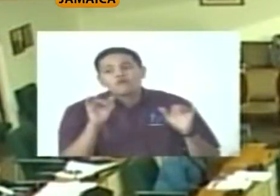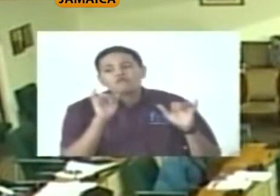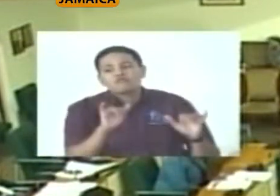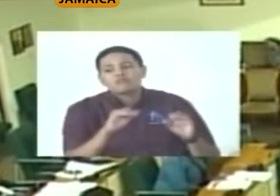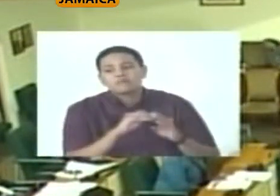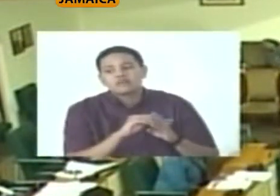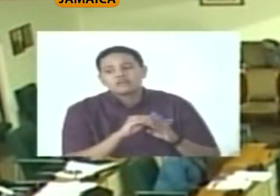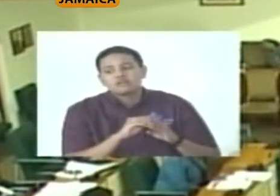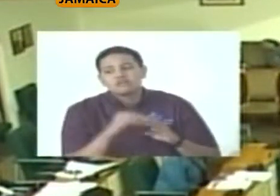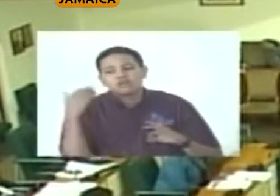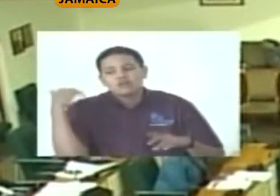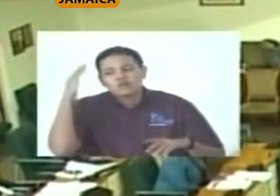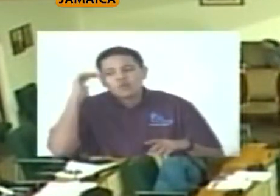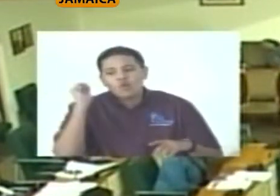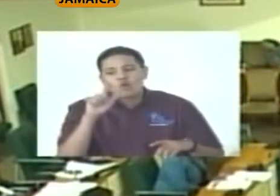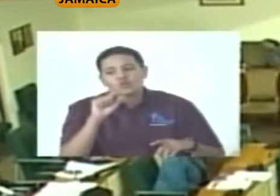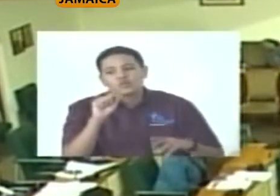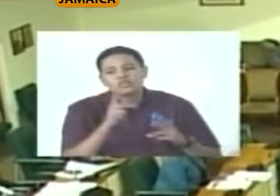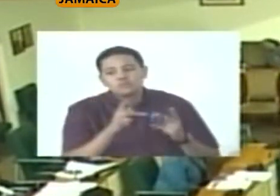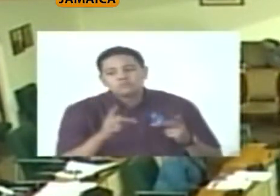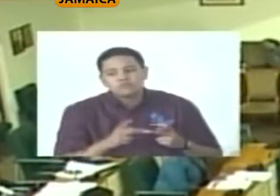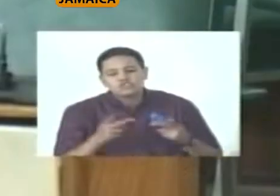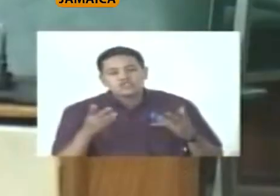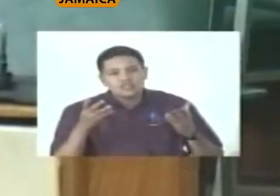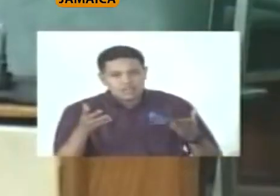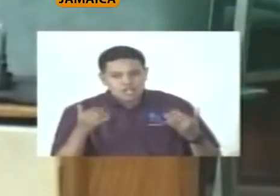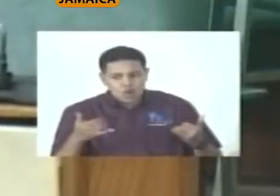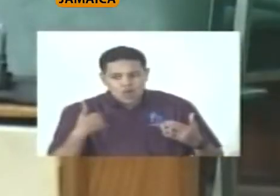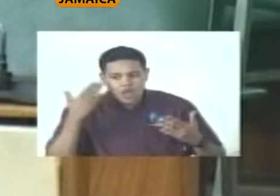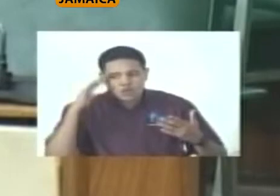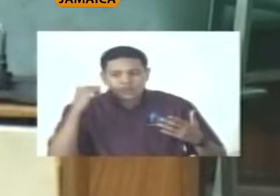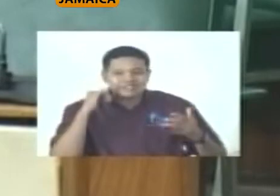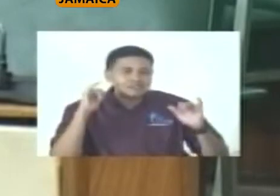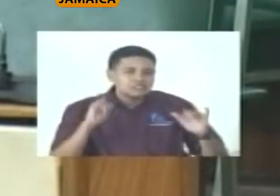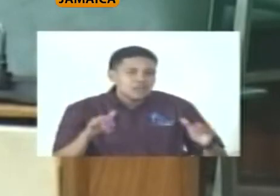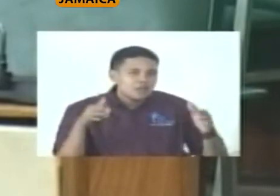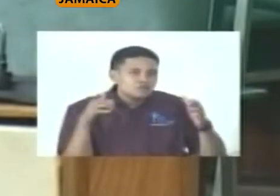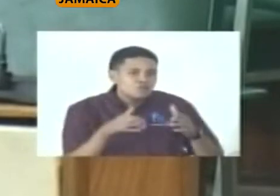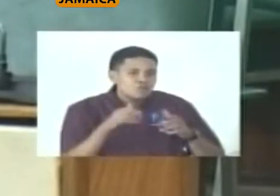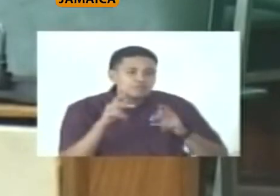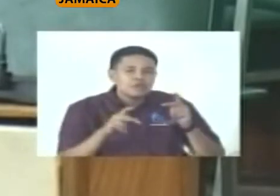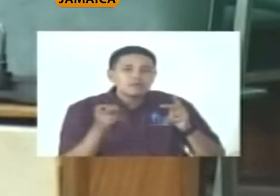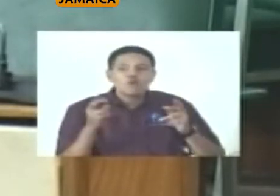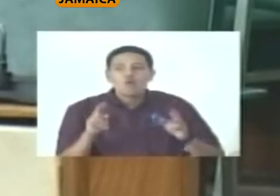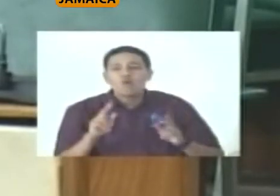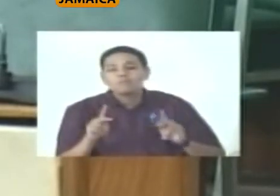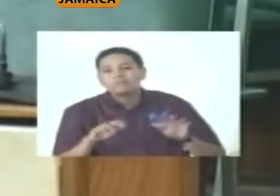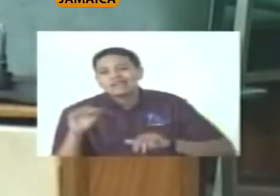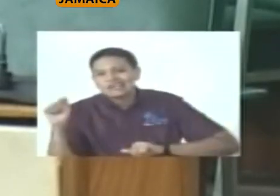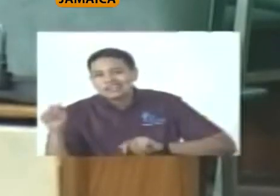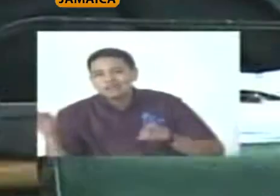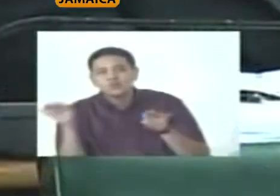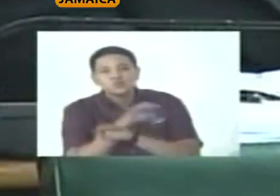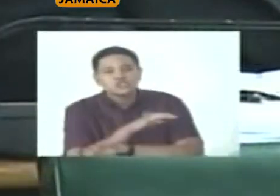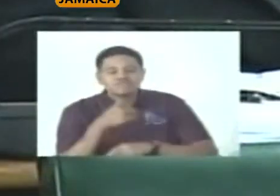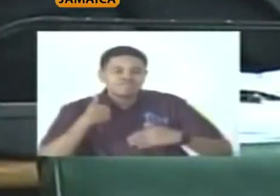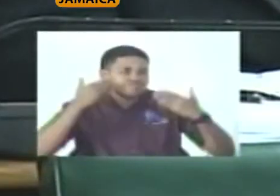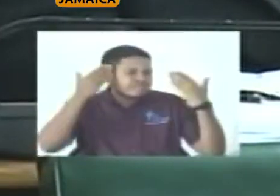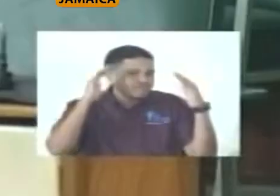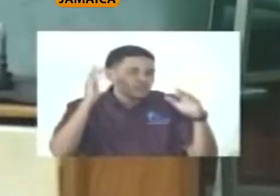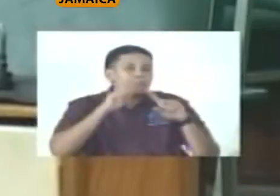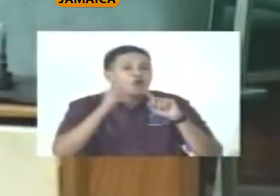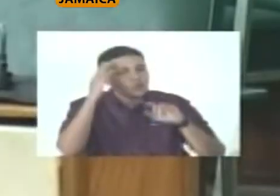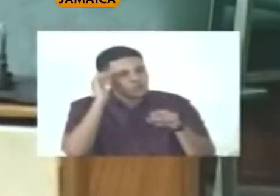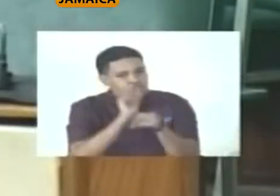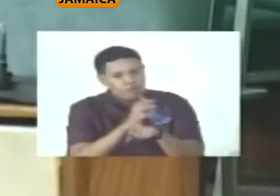I know all 20 positions are filled now. I don't know if it's the same cohort or any persons would have left in that time, but I know the positions are filled.